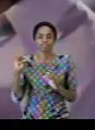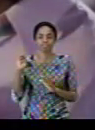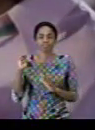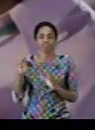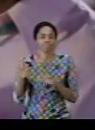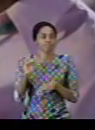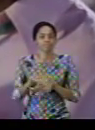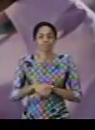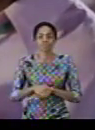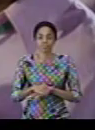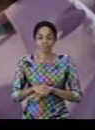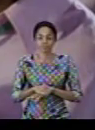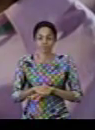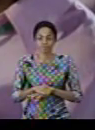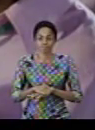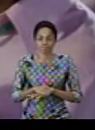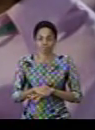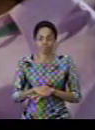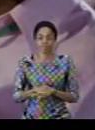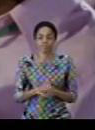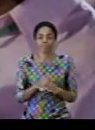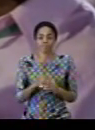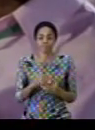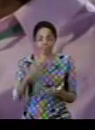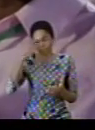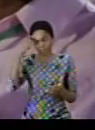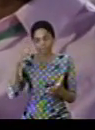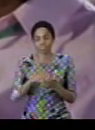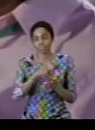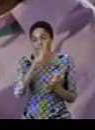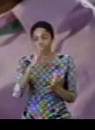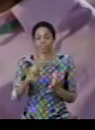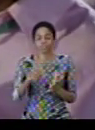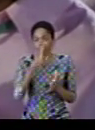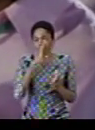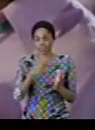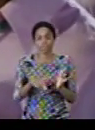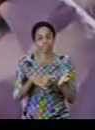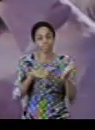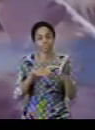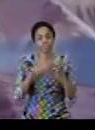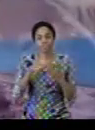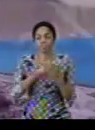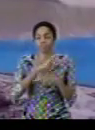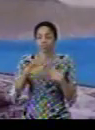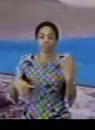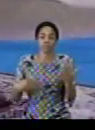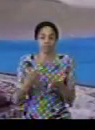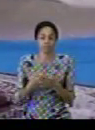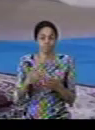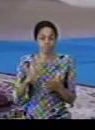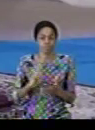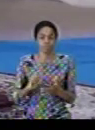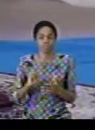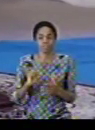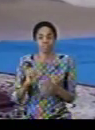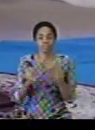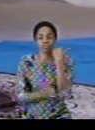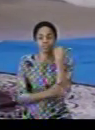we're doing. Not only that, it's transmitted to all the countries in Africa and beyond